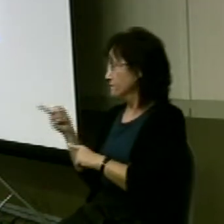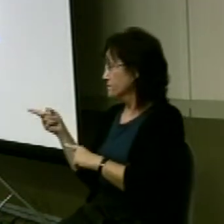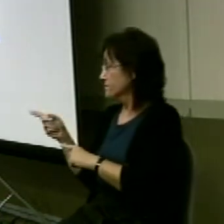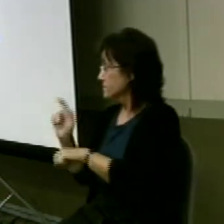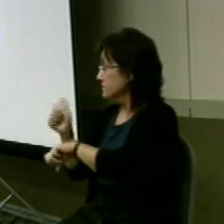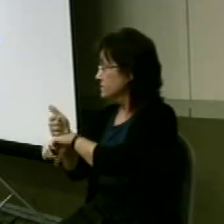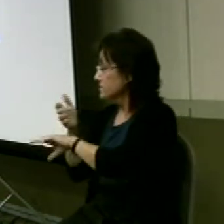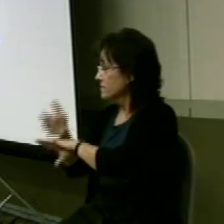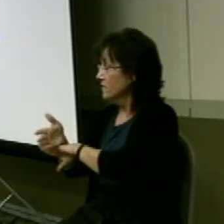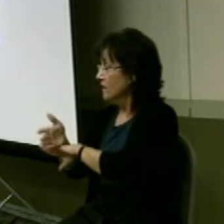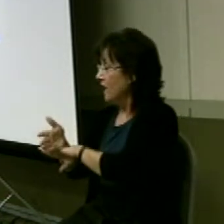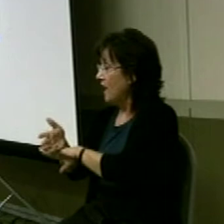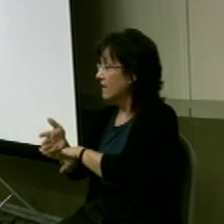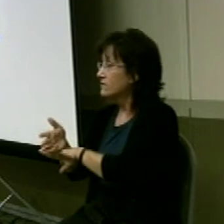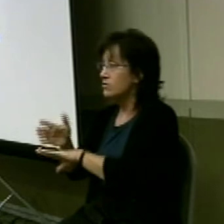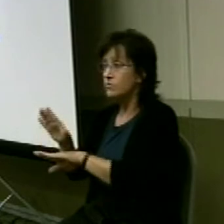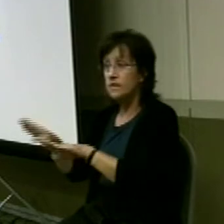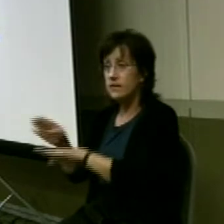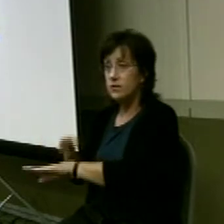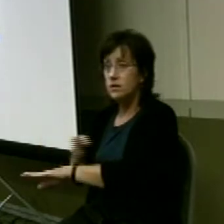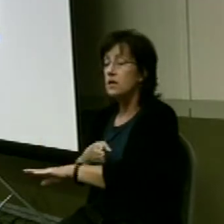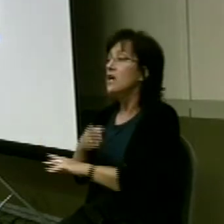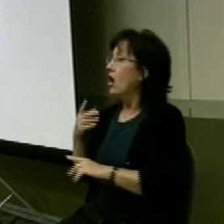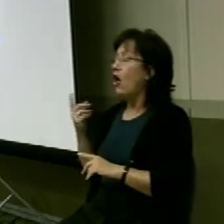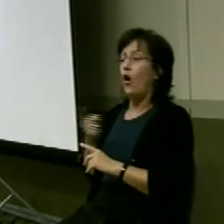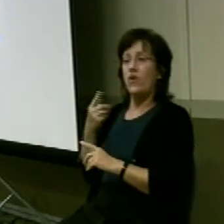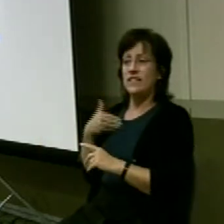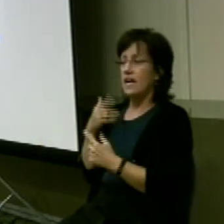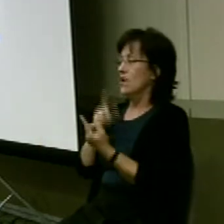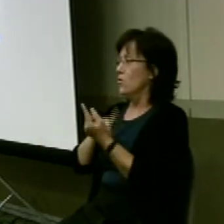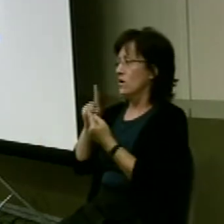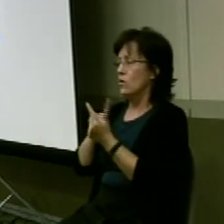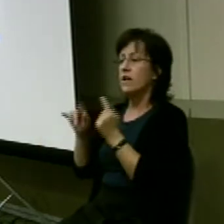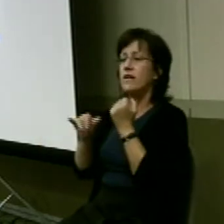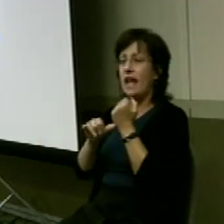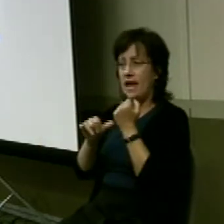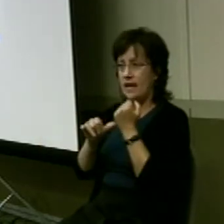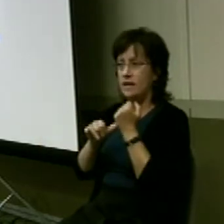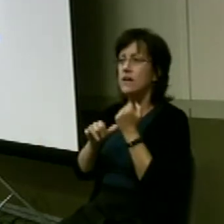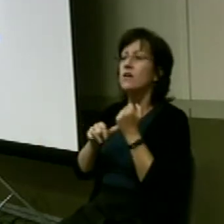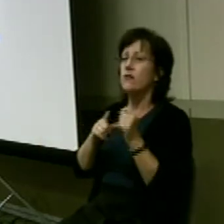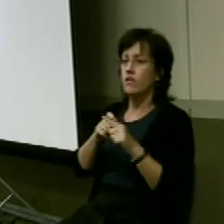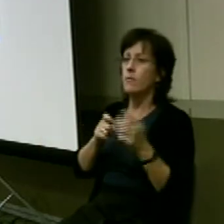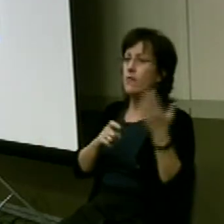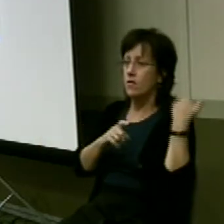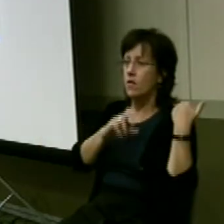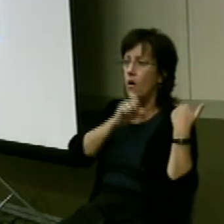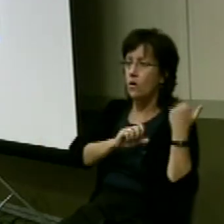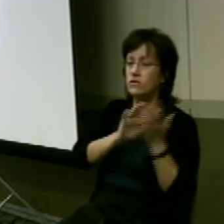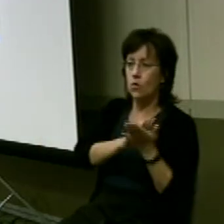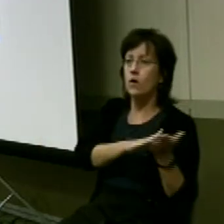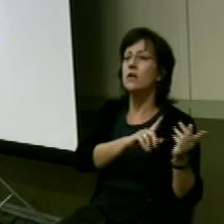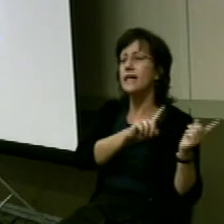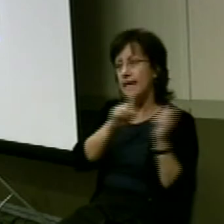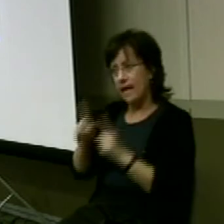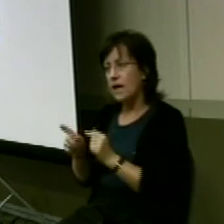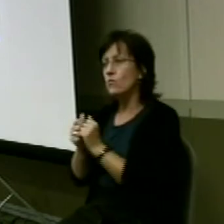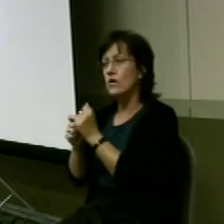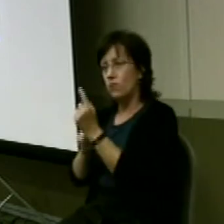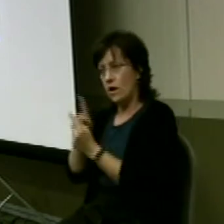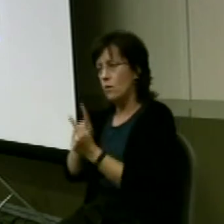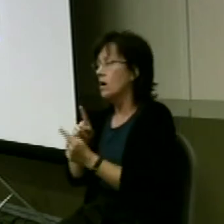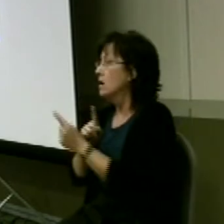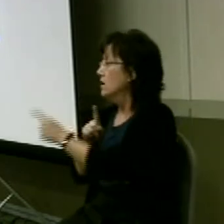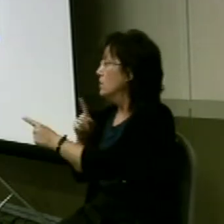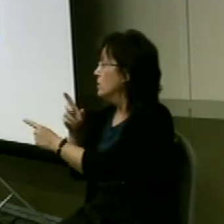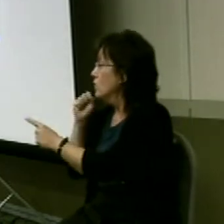yes, correct. and that you set up after his behavior improved. He had always had a one-on-one aide. He came from his old school with a one-on-one aide.